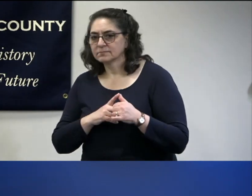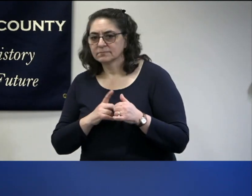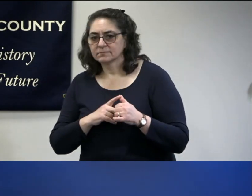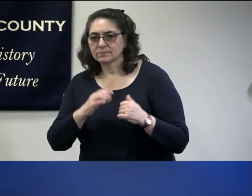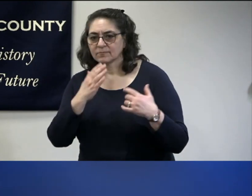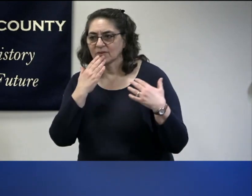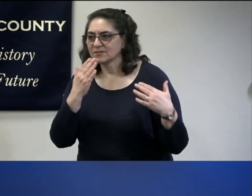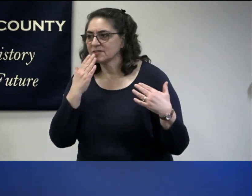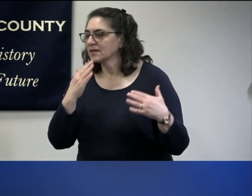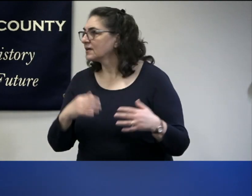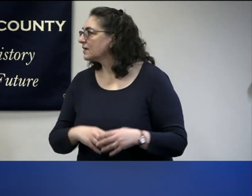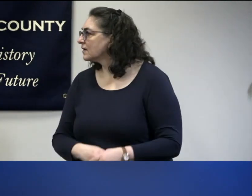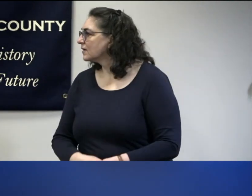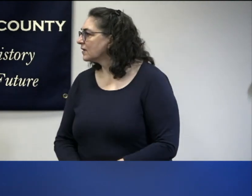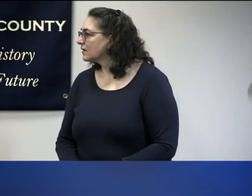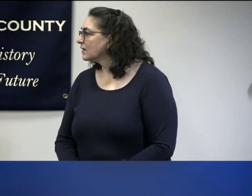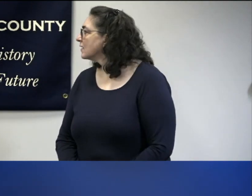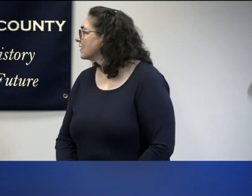You want to pull up a chair?